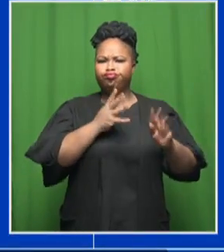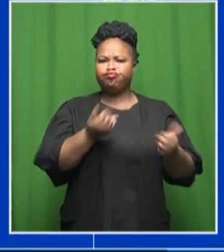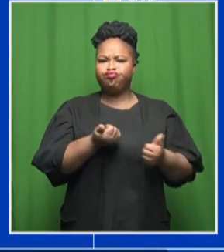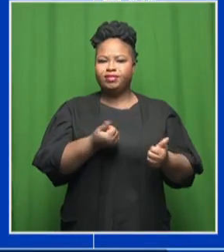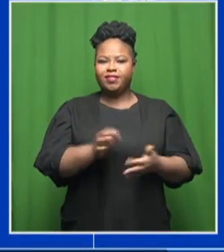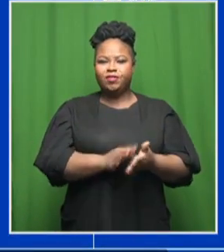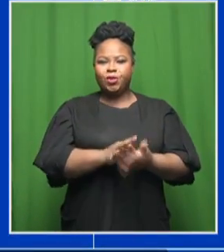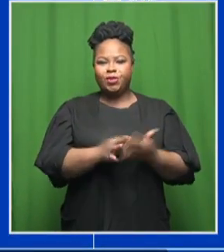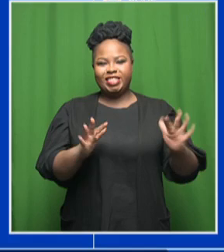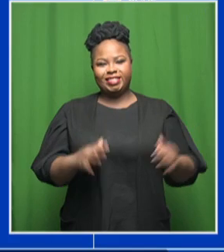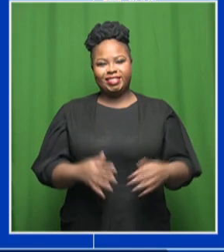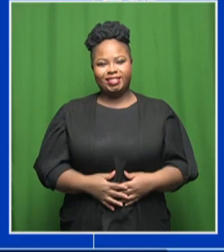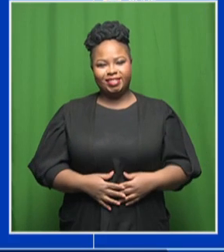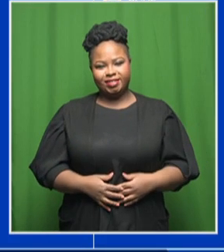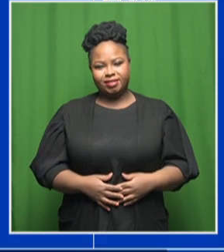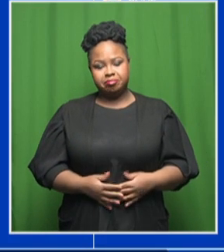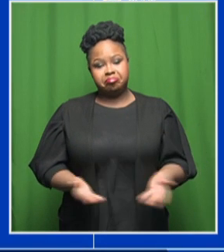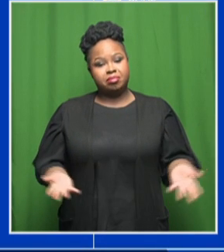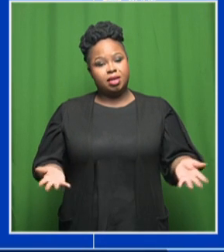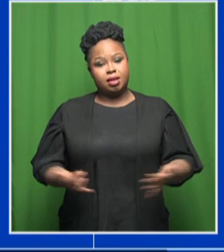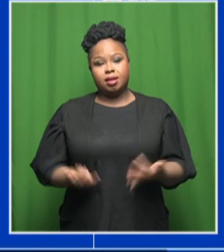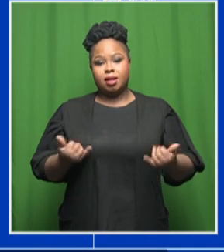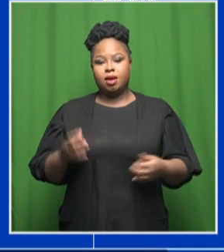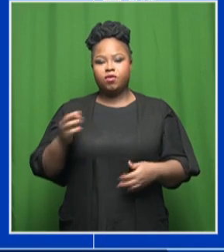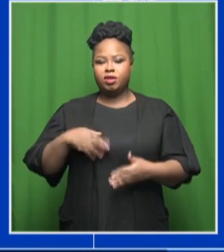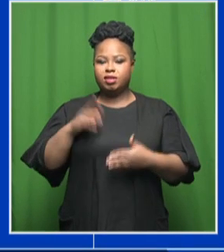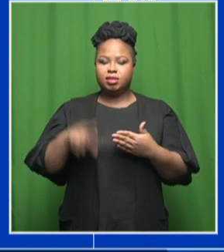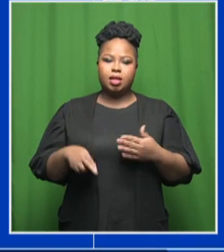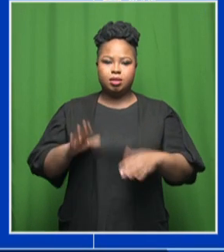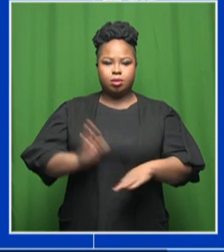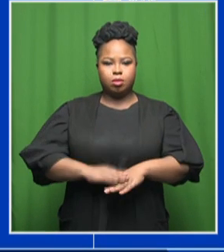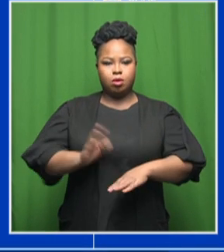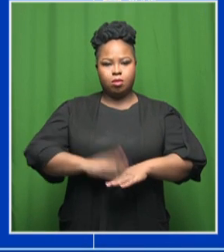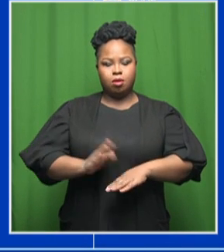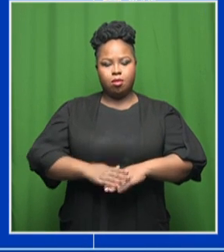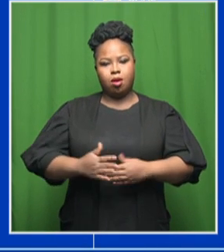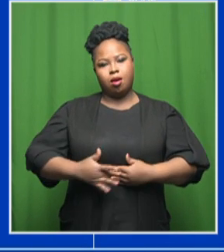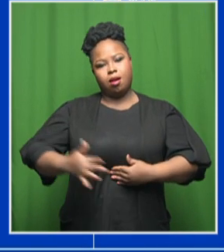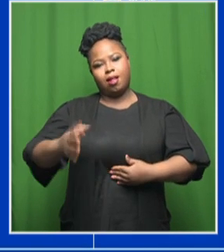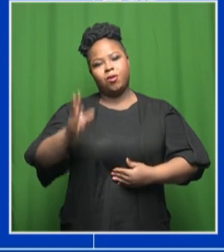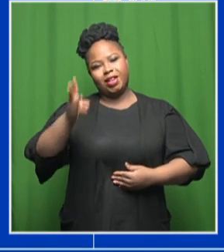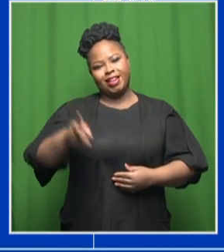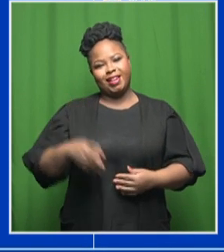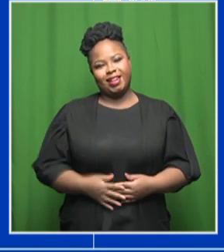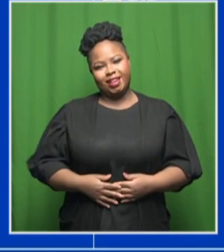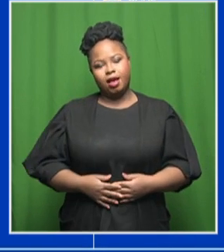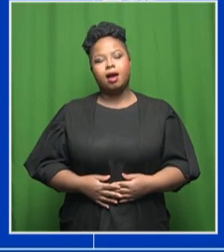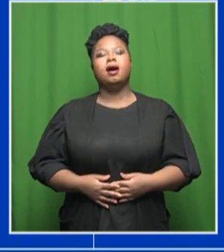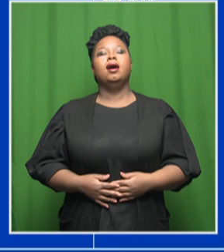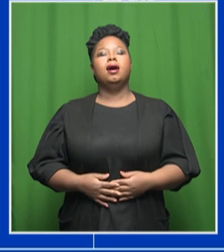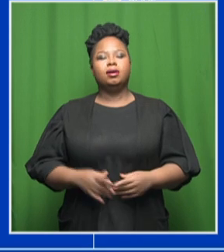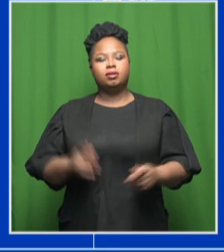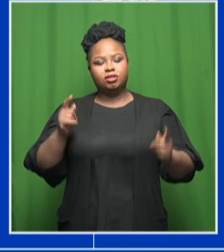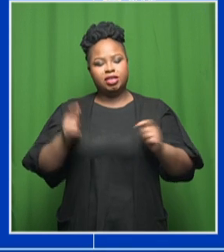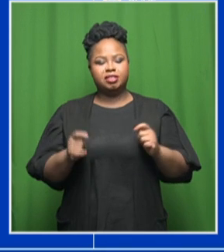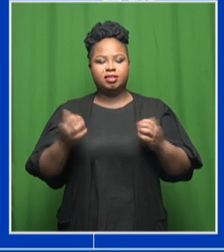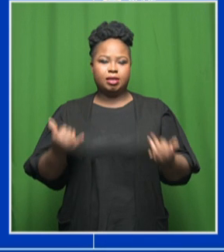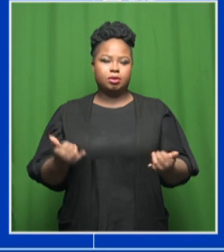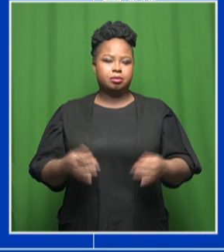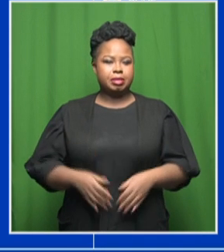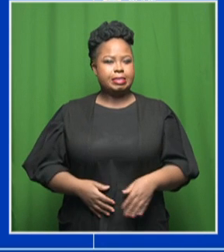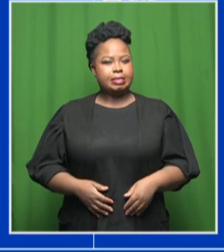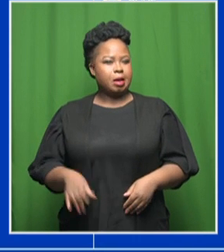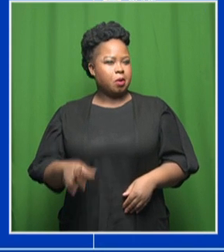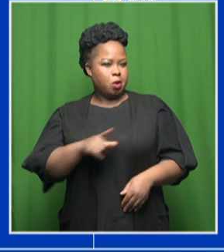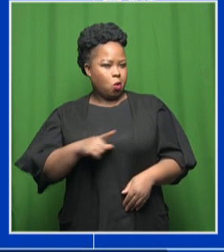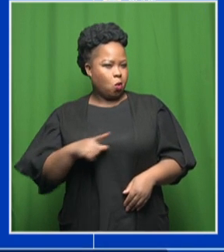But as the results populate further, the picture will unfold. Yeah, it certainly will. Give us some time